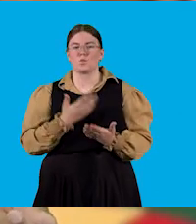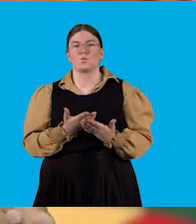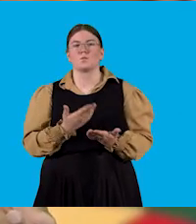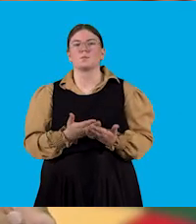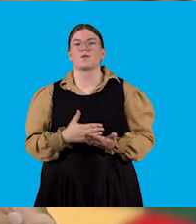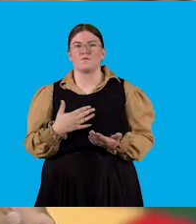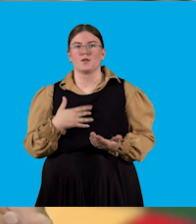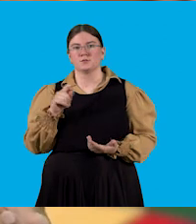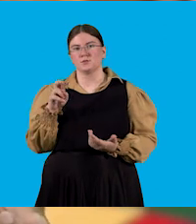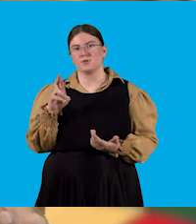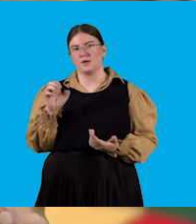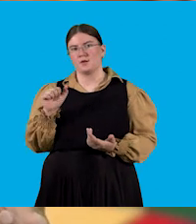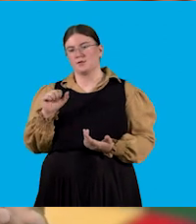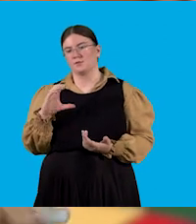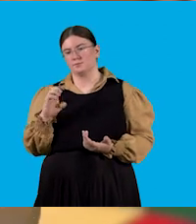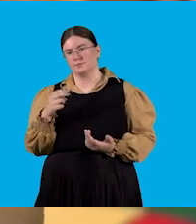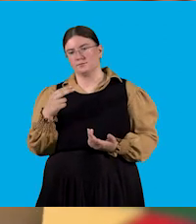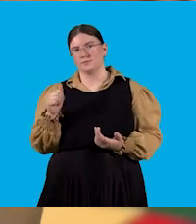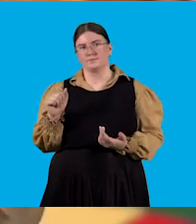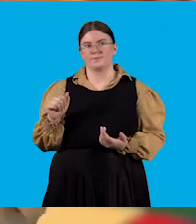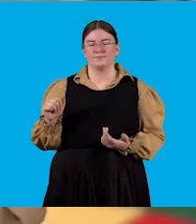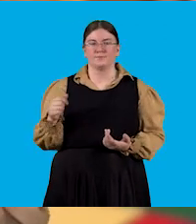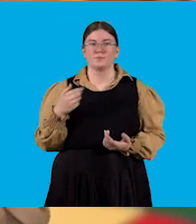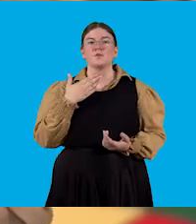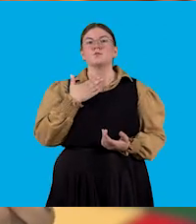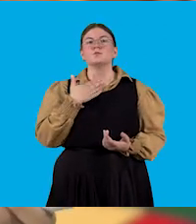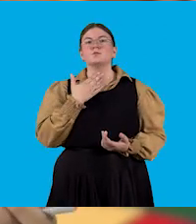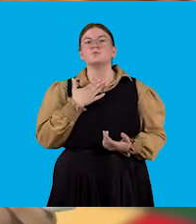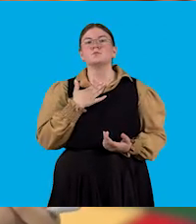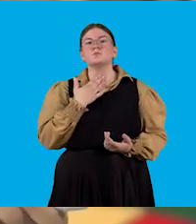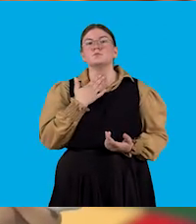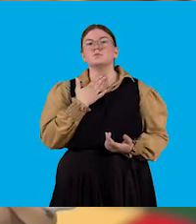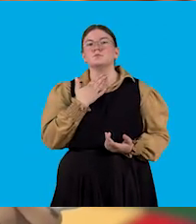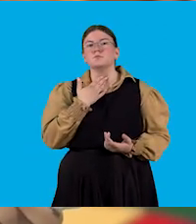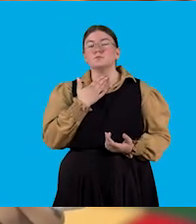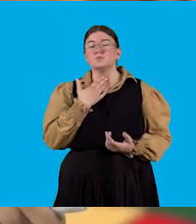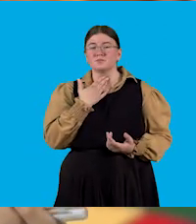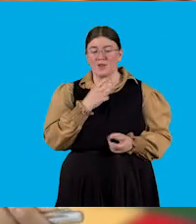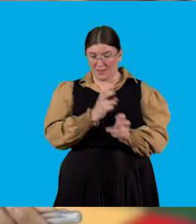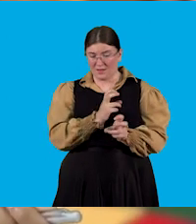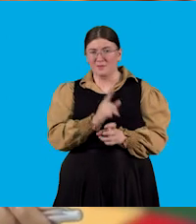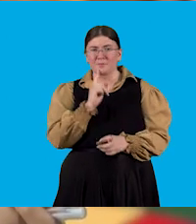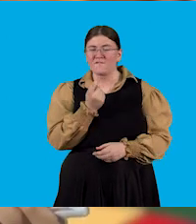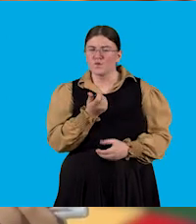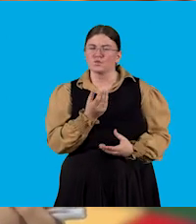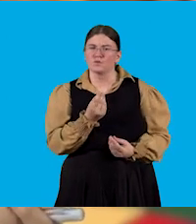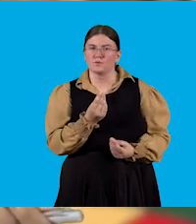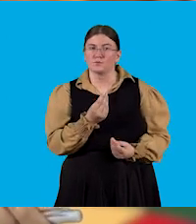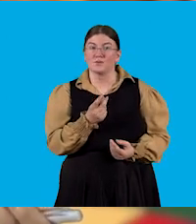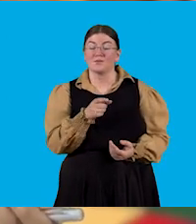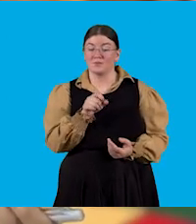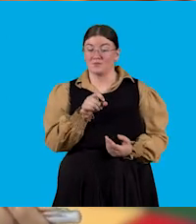will feel your trachea there. And it's hard, but a bit soft, so that gives